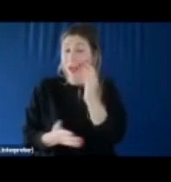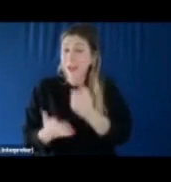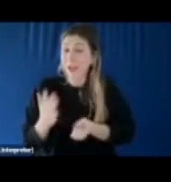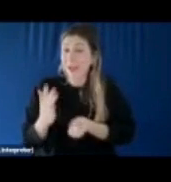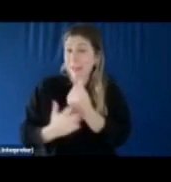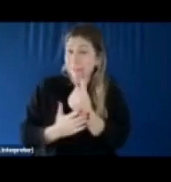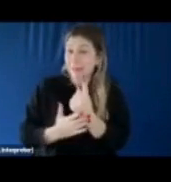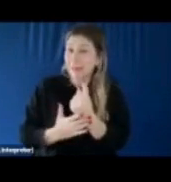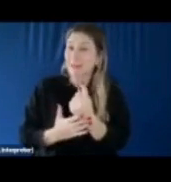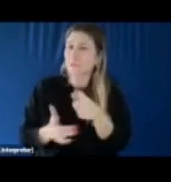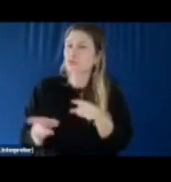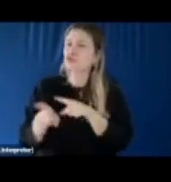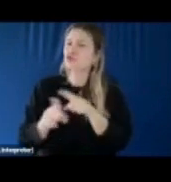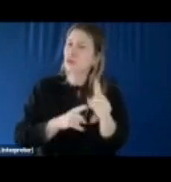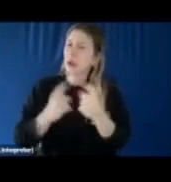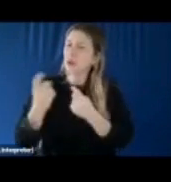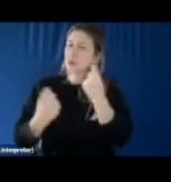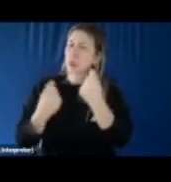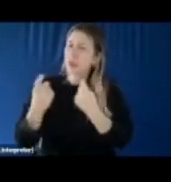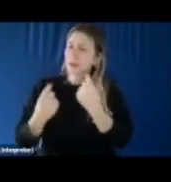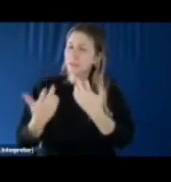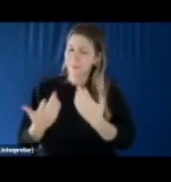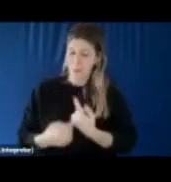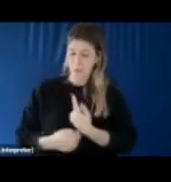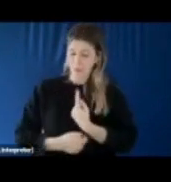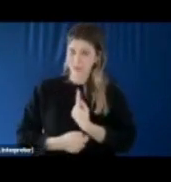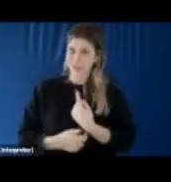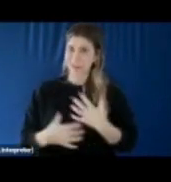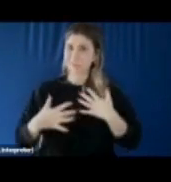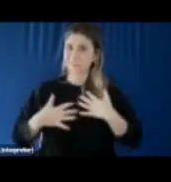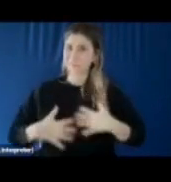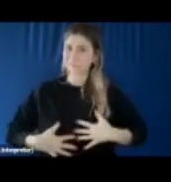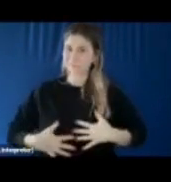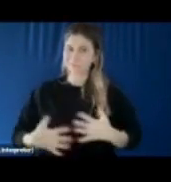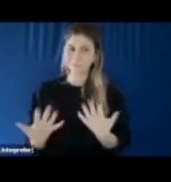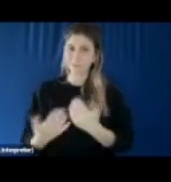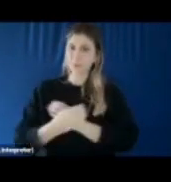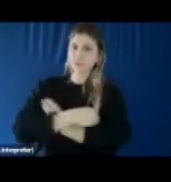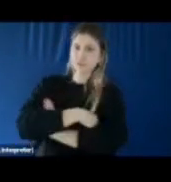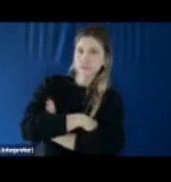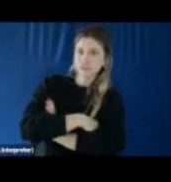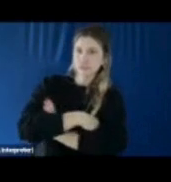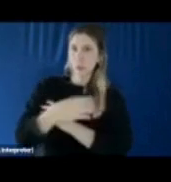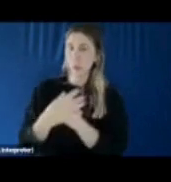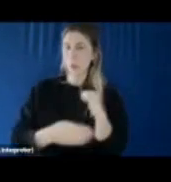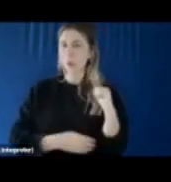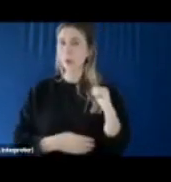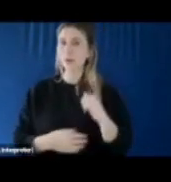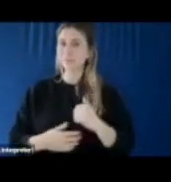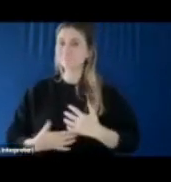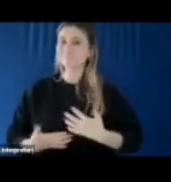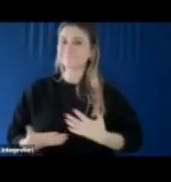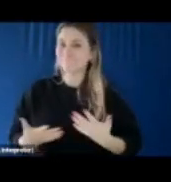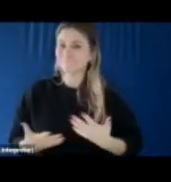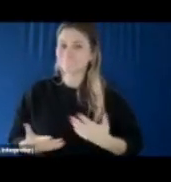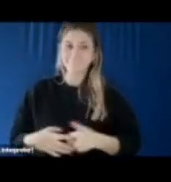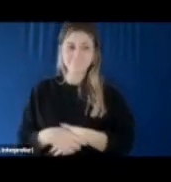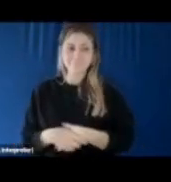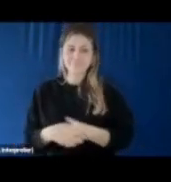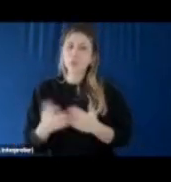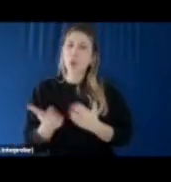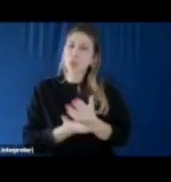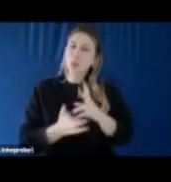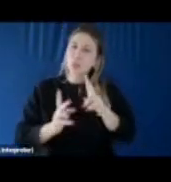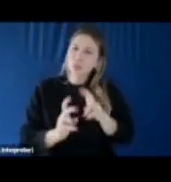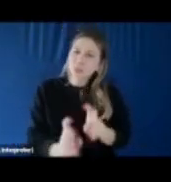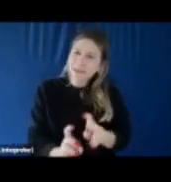when you fold your arms, how it has an effect on other people. In research, it's most often about tone and emotion. If you come